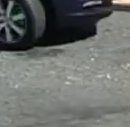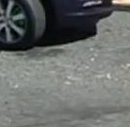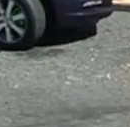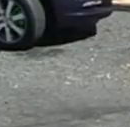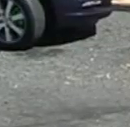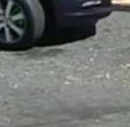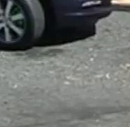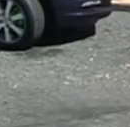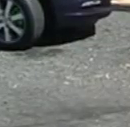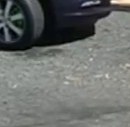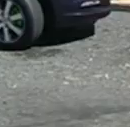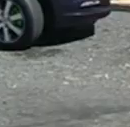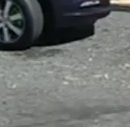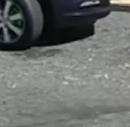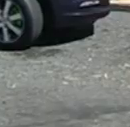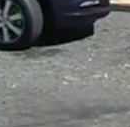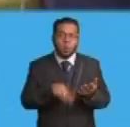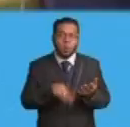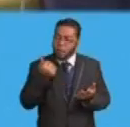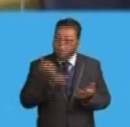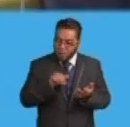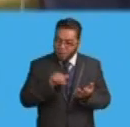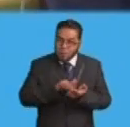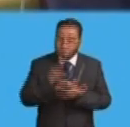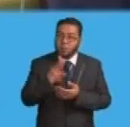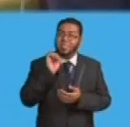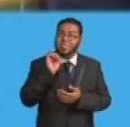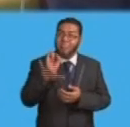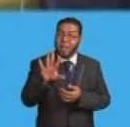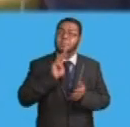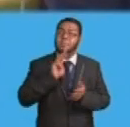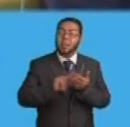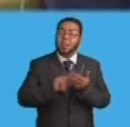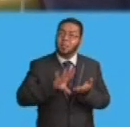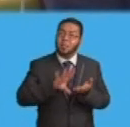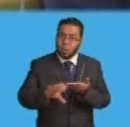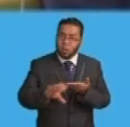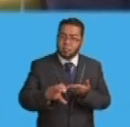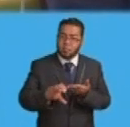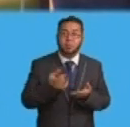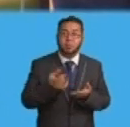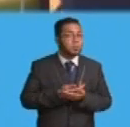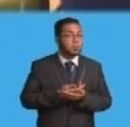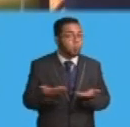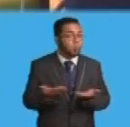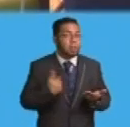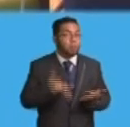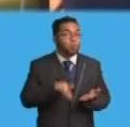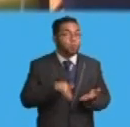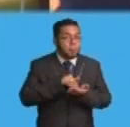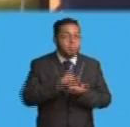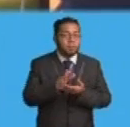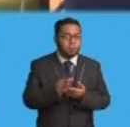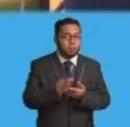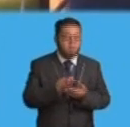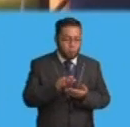UNICEF. We had originally approved $10 million. We may now need to approve up to $40